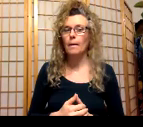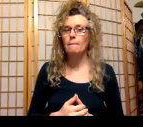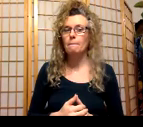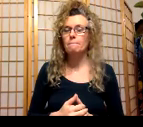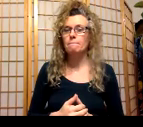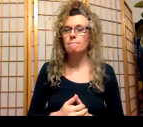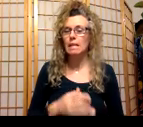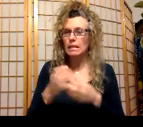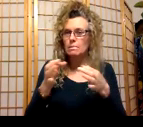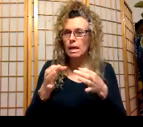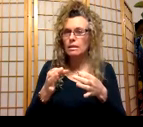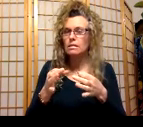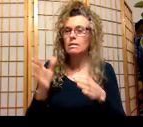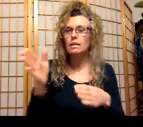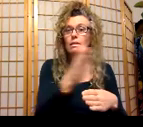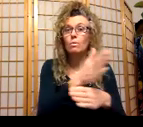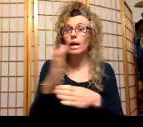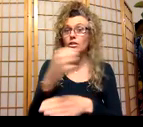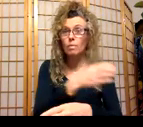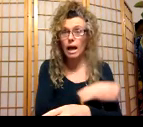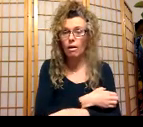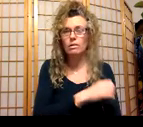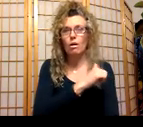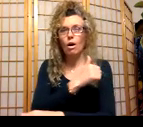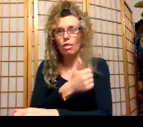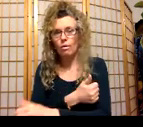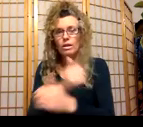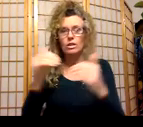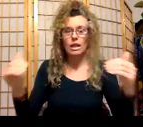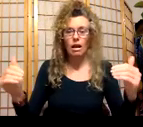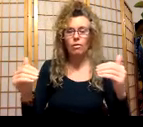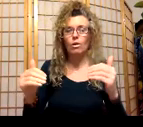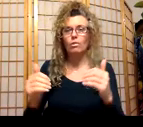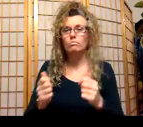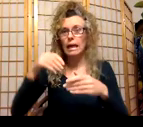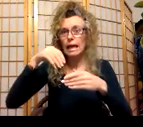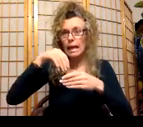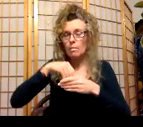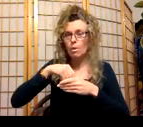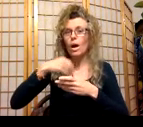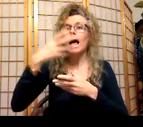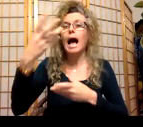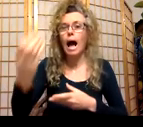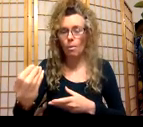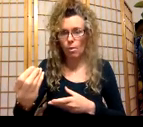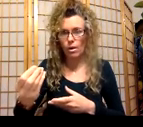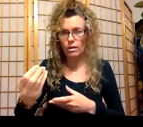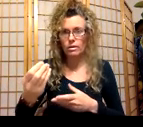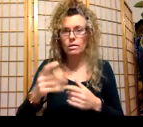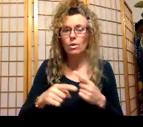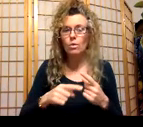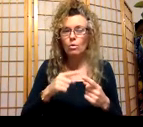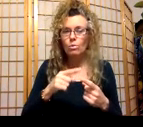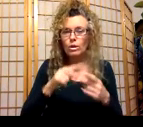Its range of power, authorization level, operations and output. When you are reading in these documents what they stand